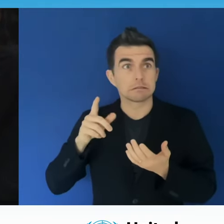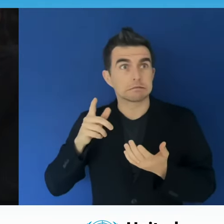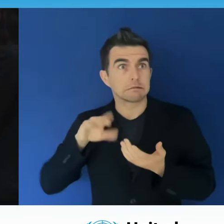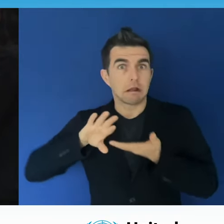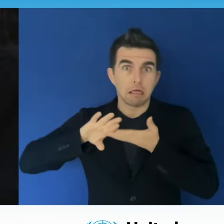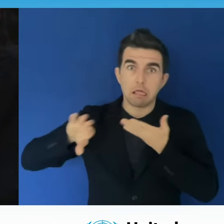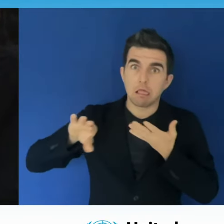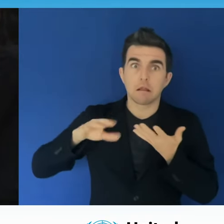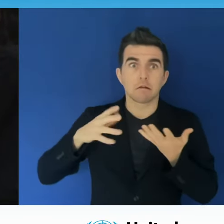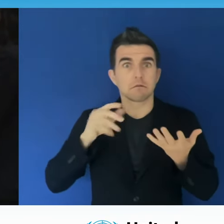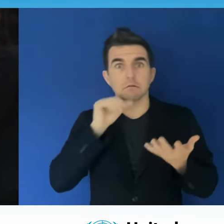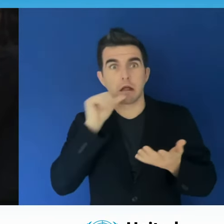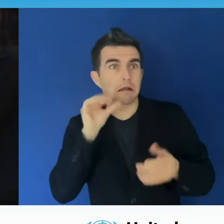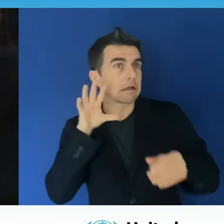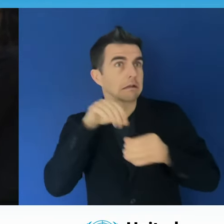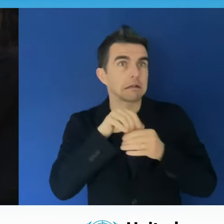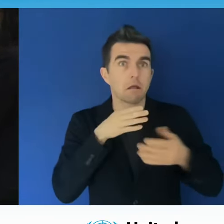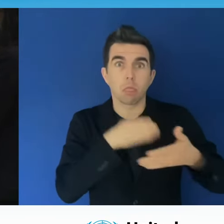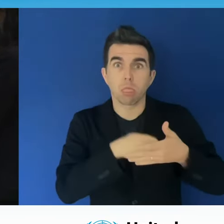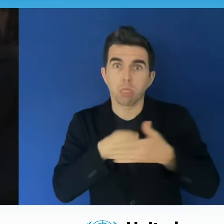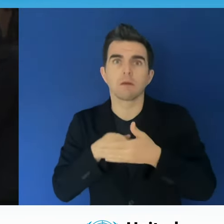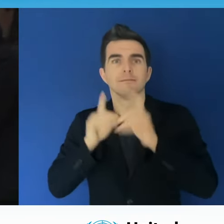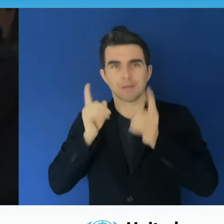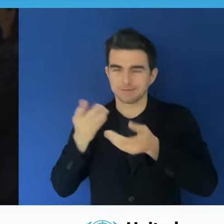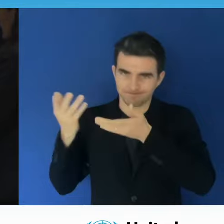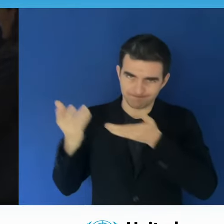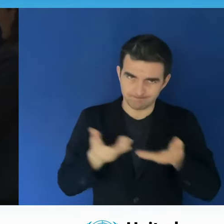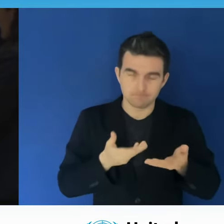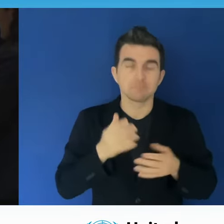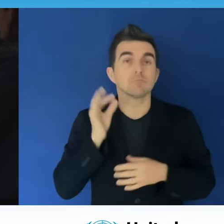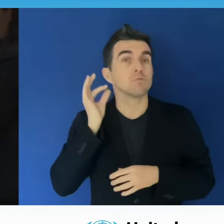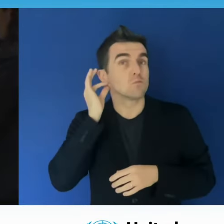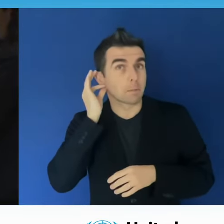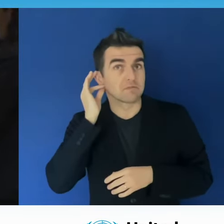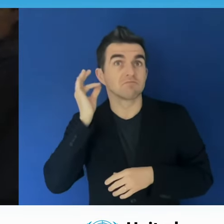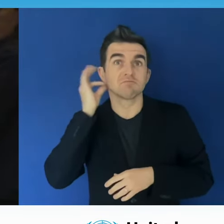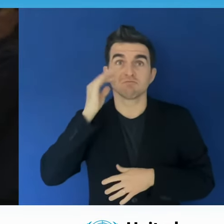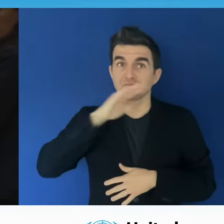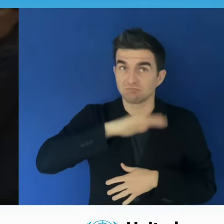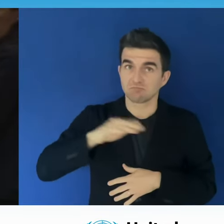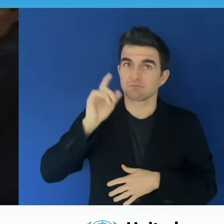impacted than most and at increased risks of poverty.